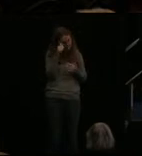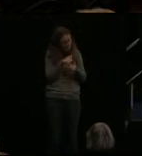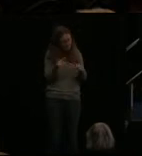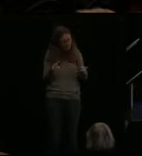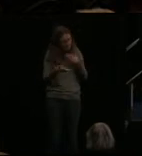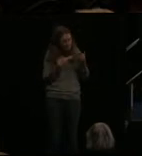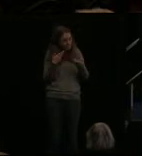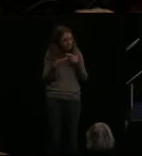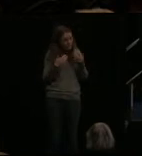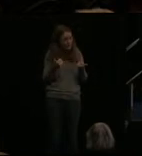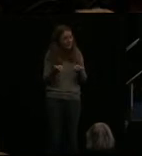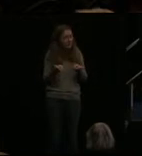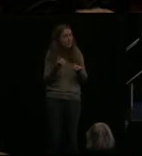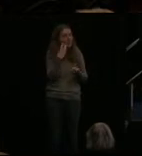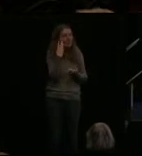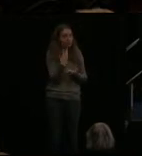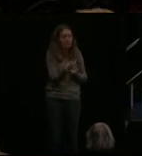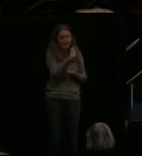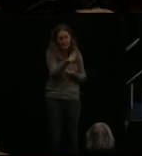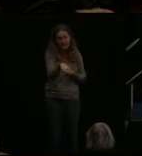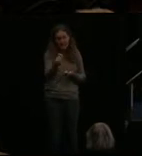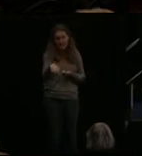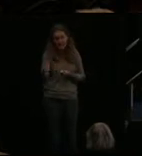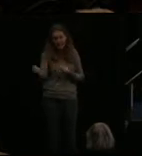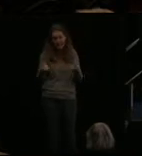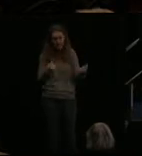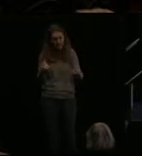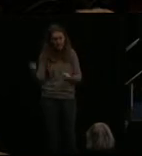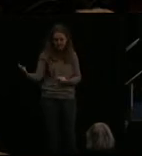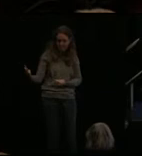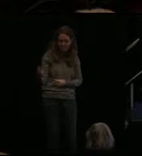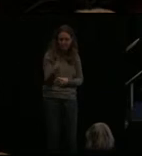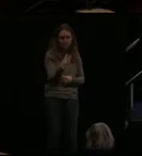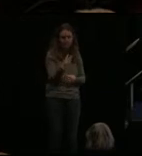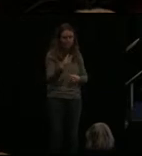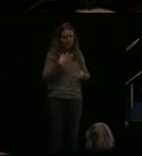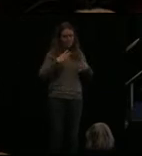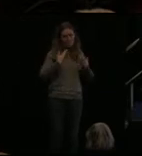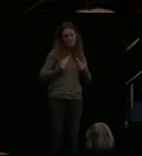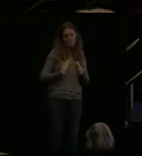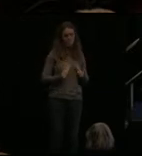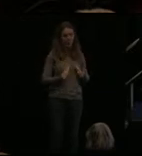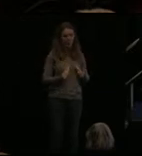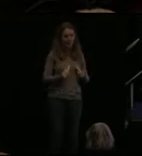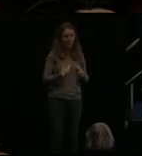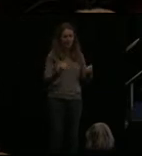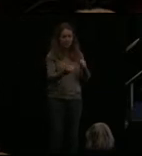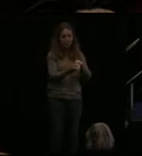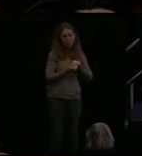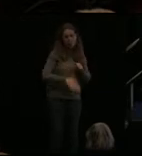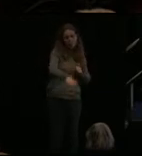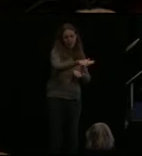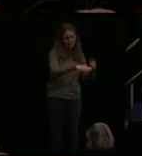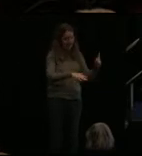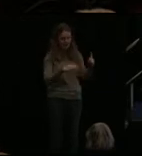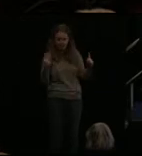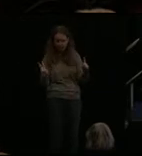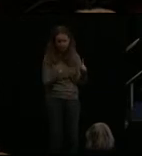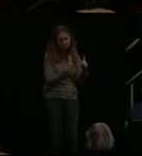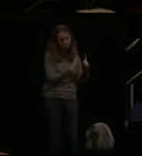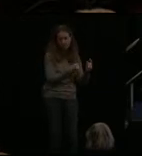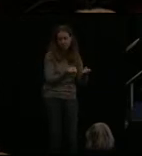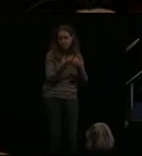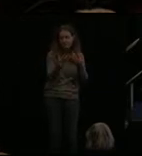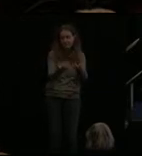where three people come to the wealthy landowner and he gives them different things. He gives